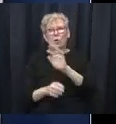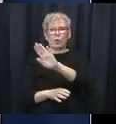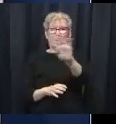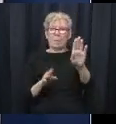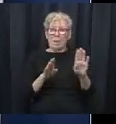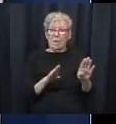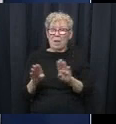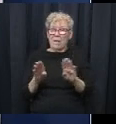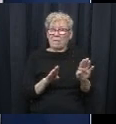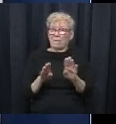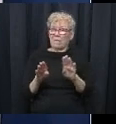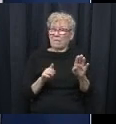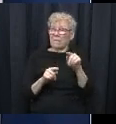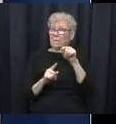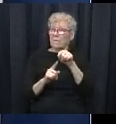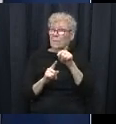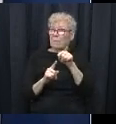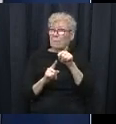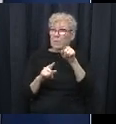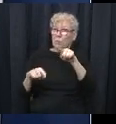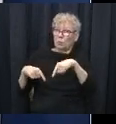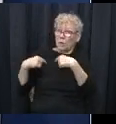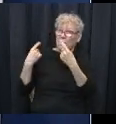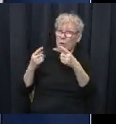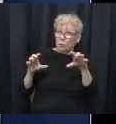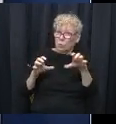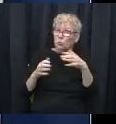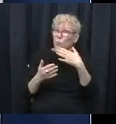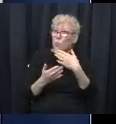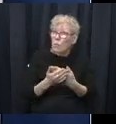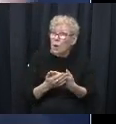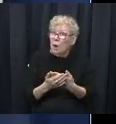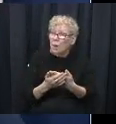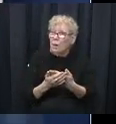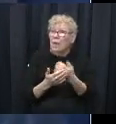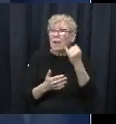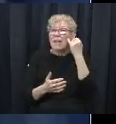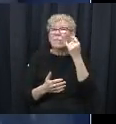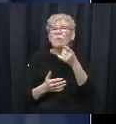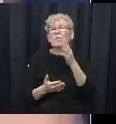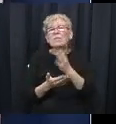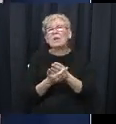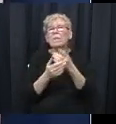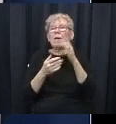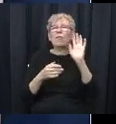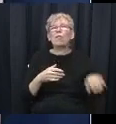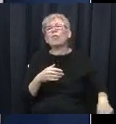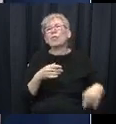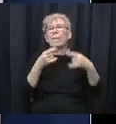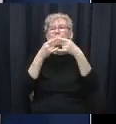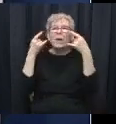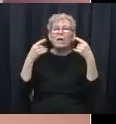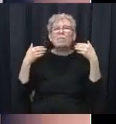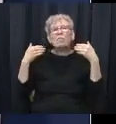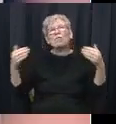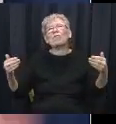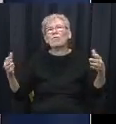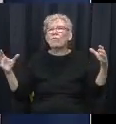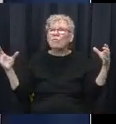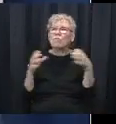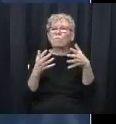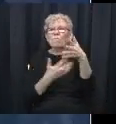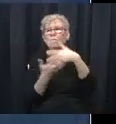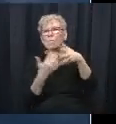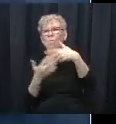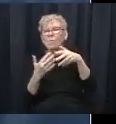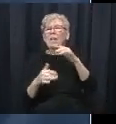wearing masks and start getting together in large groups. It'll change in a moment. There's a very high prevalence of COVID in the entire country